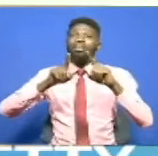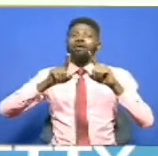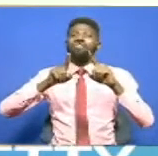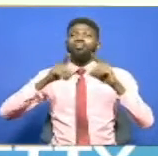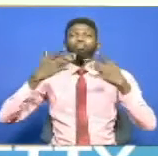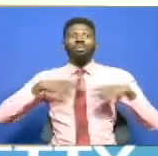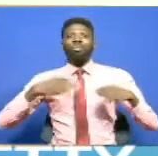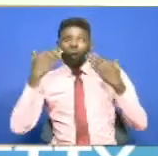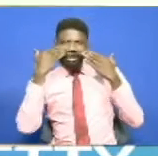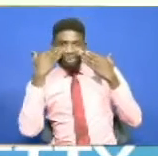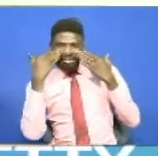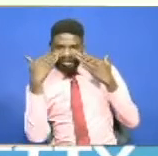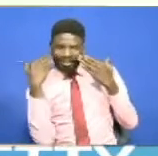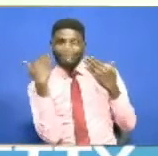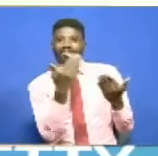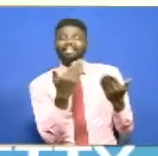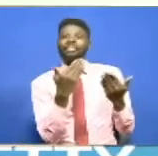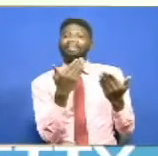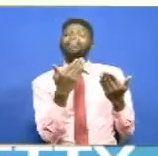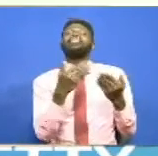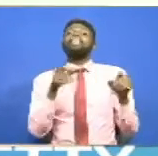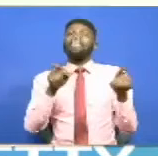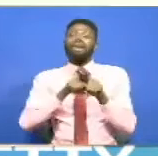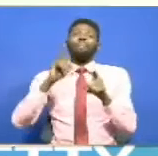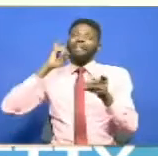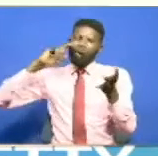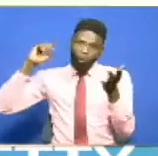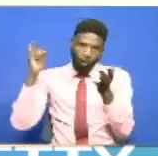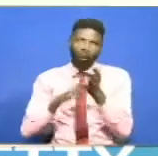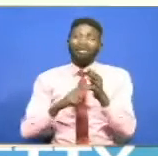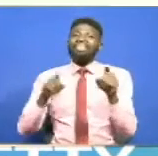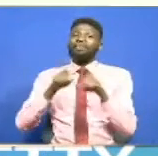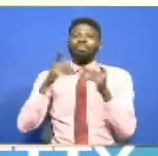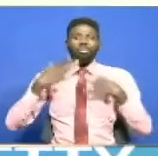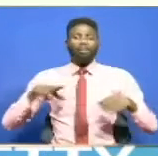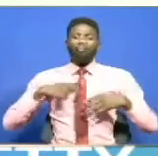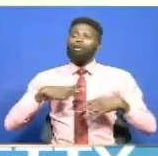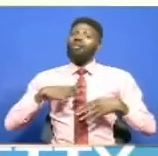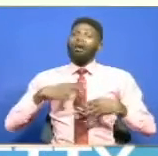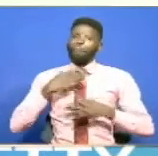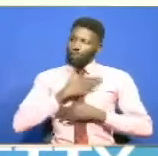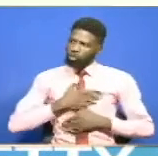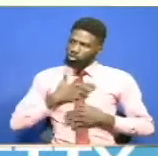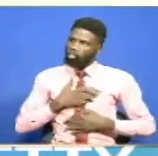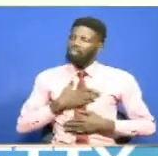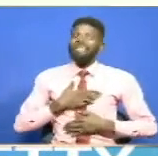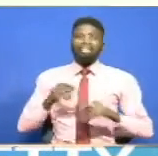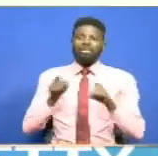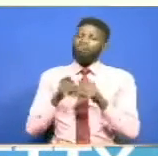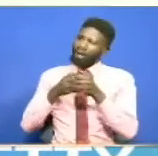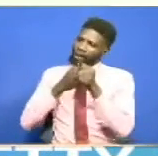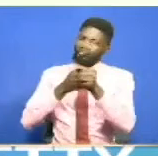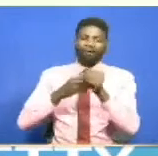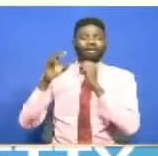be counted, but to stand and be recognized, to stand and be appreciated, and to stand and lead